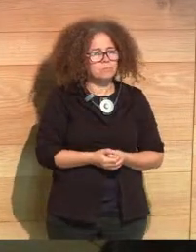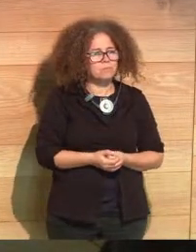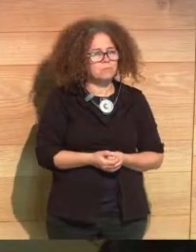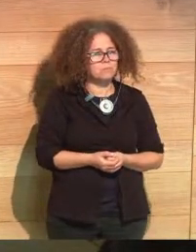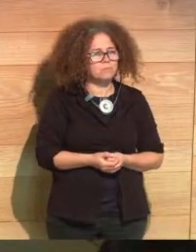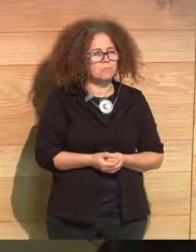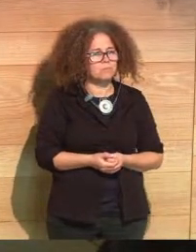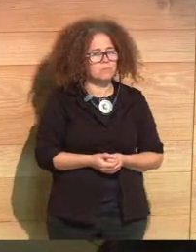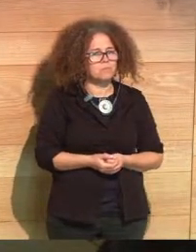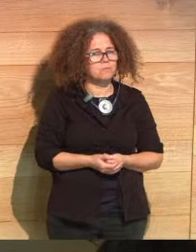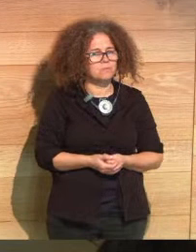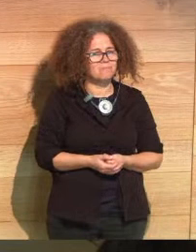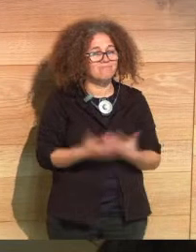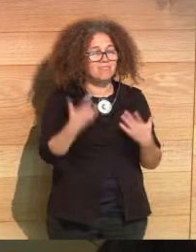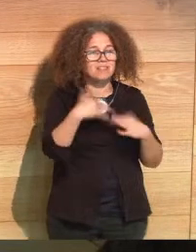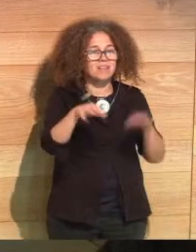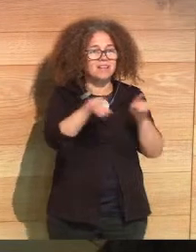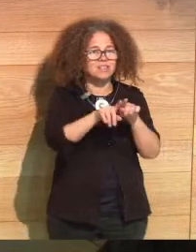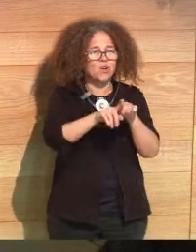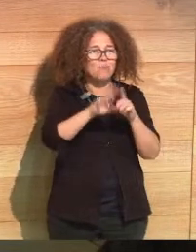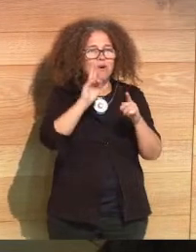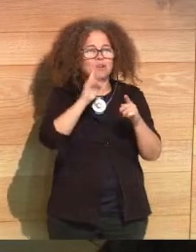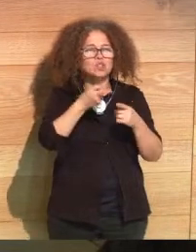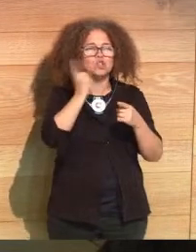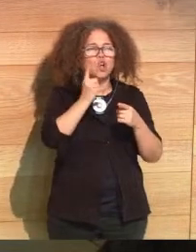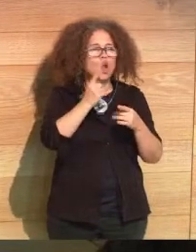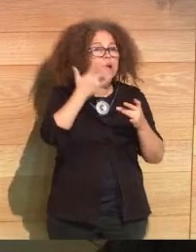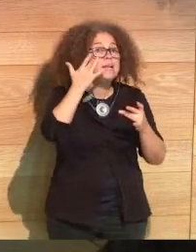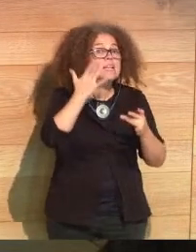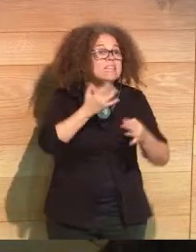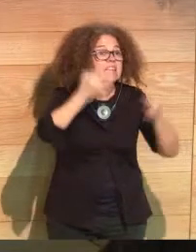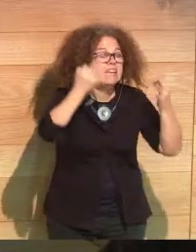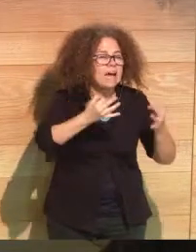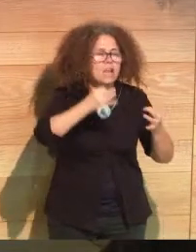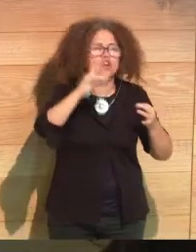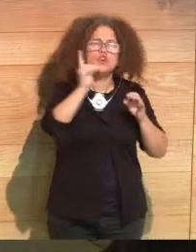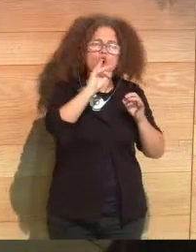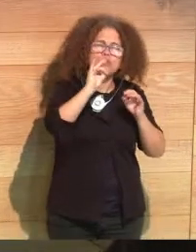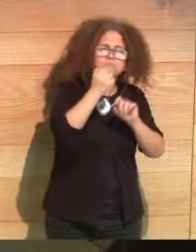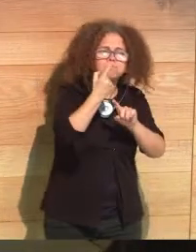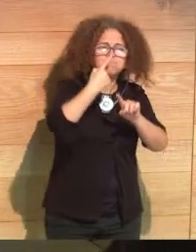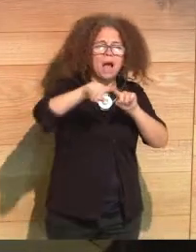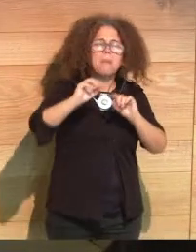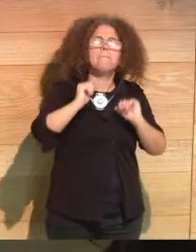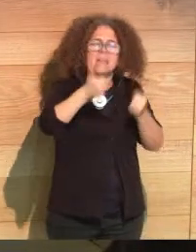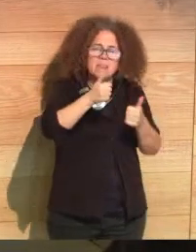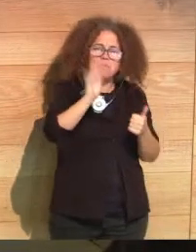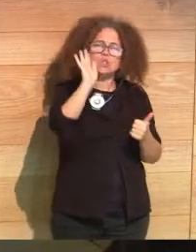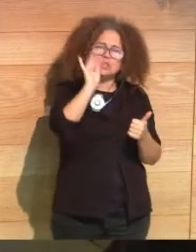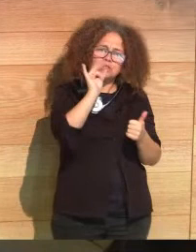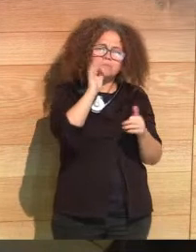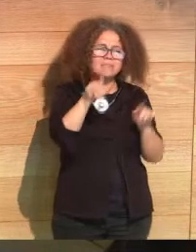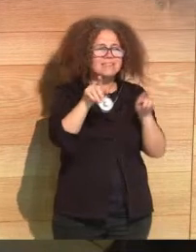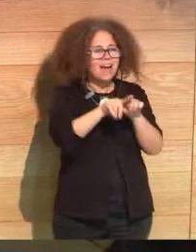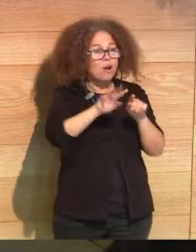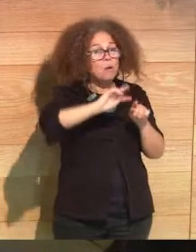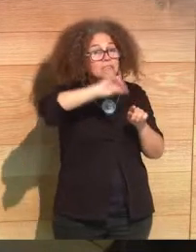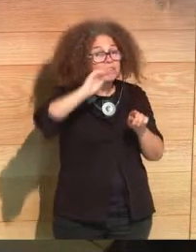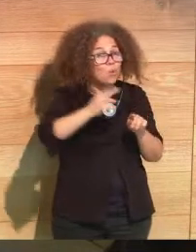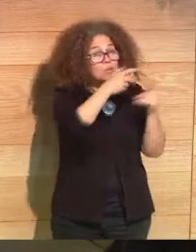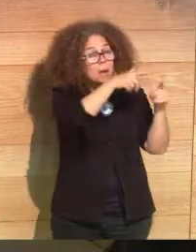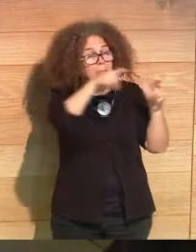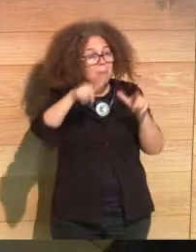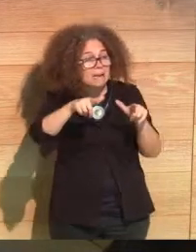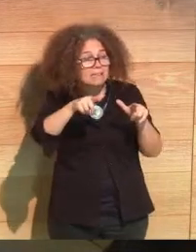literal aspect of point of views in the first part of the exhibition, whereas on the second part it's going to be more